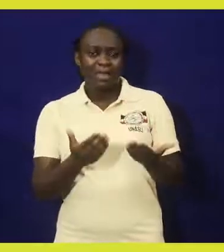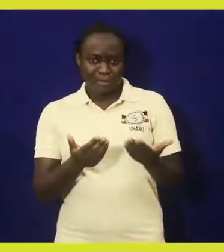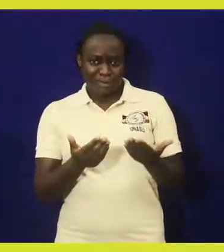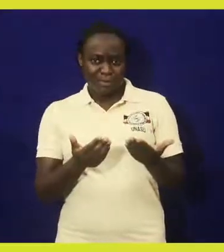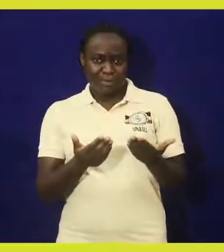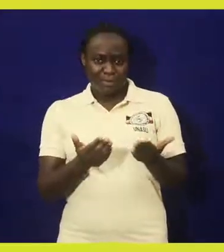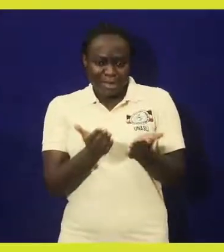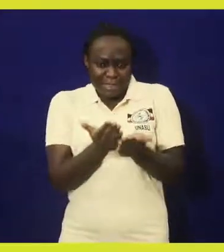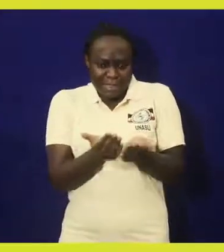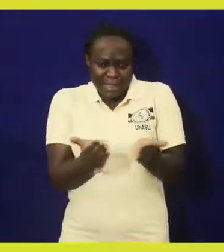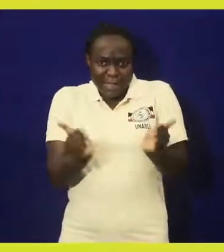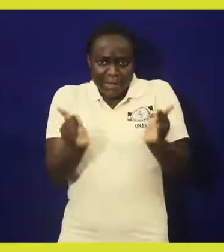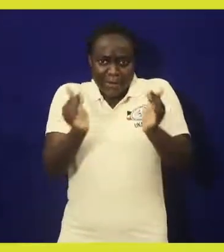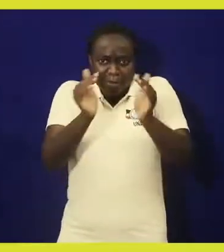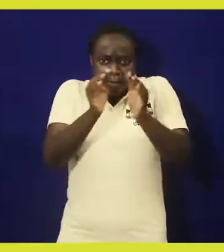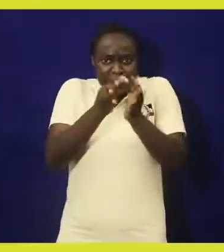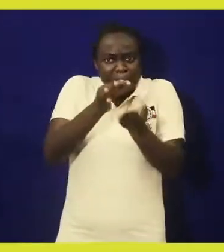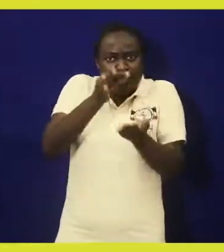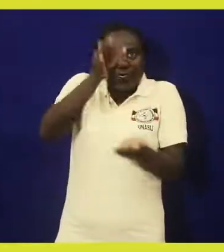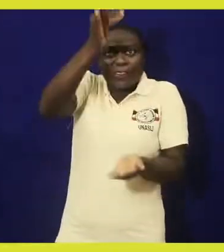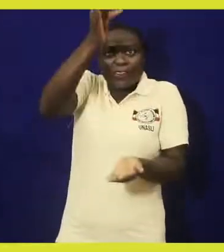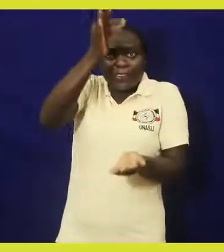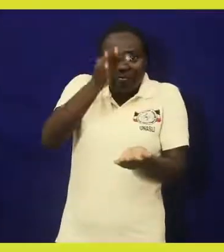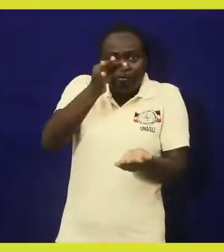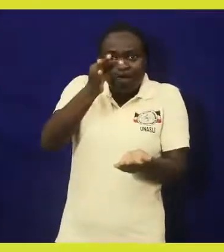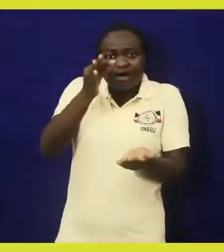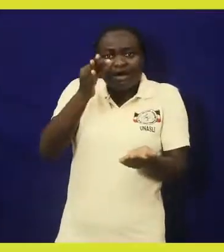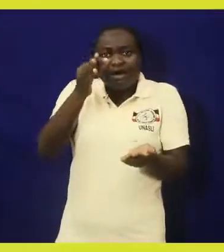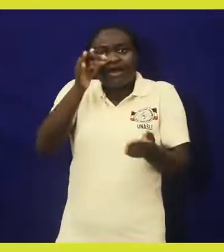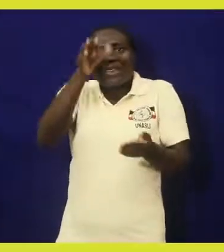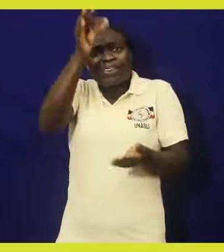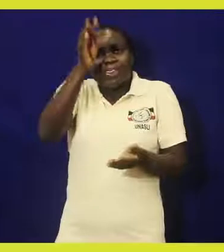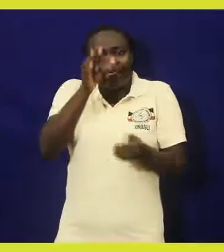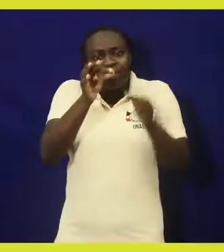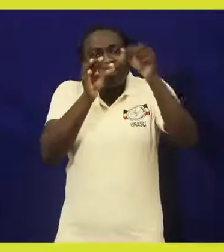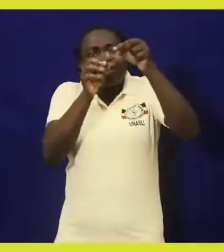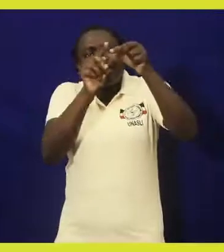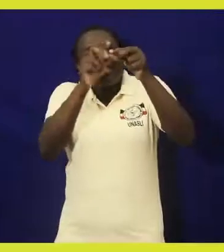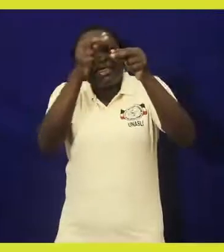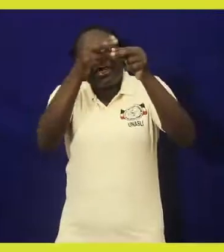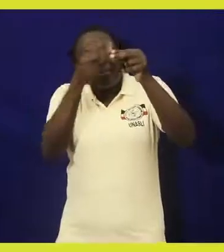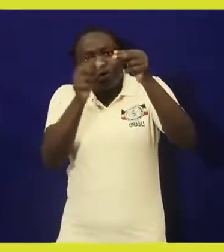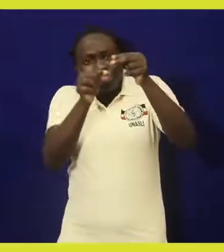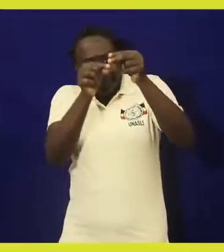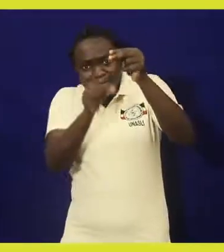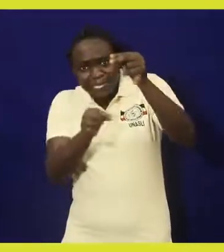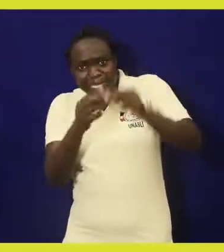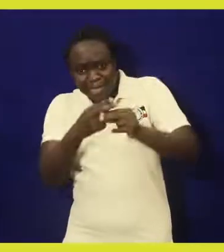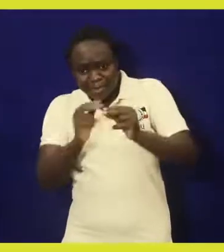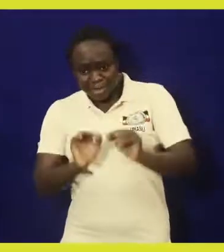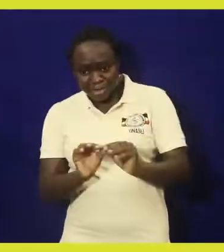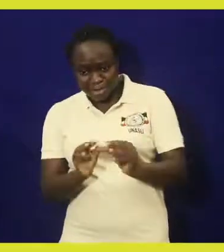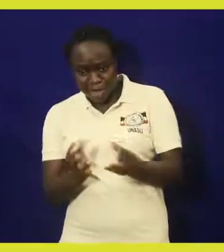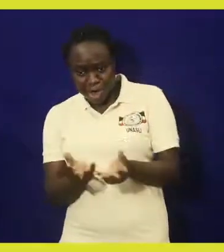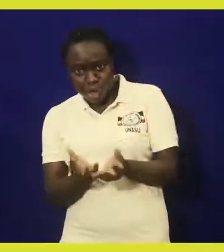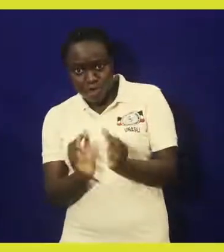of the piston, can't you? The piston